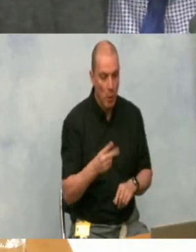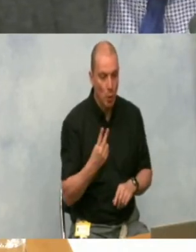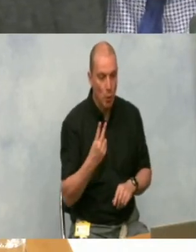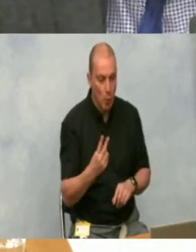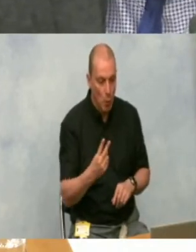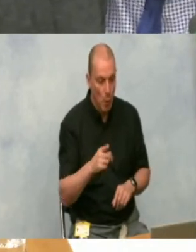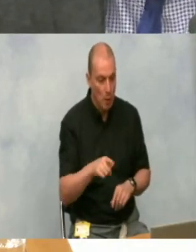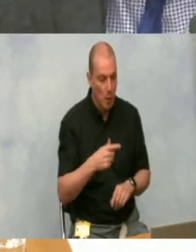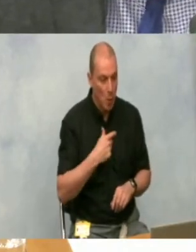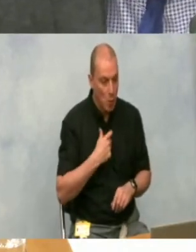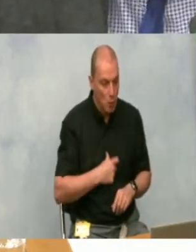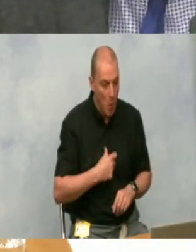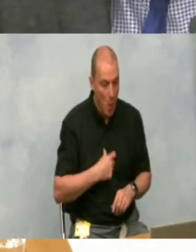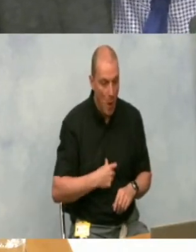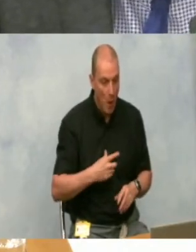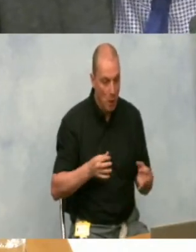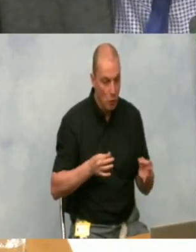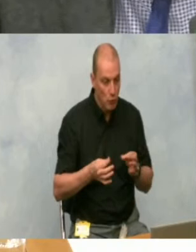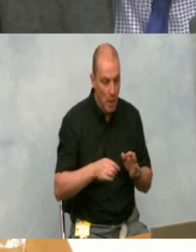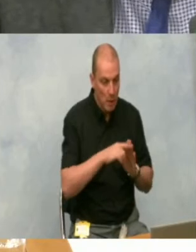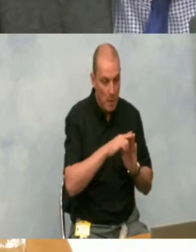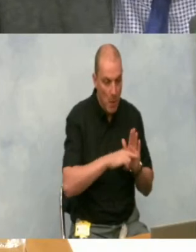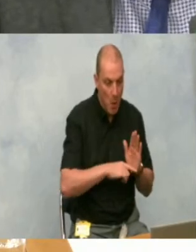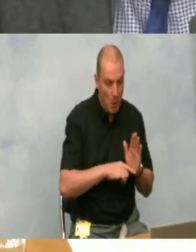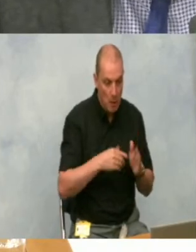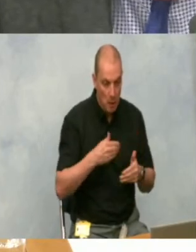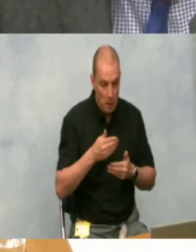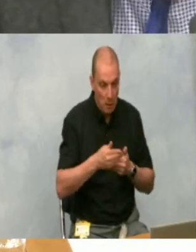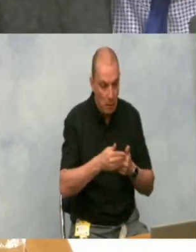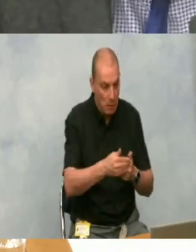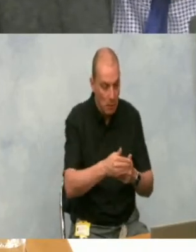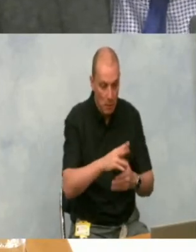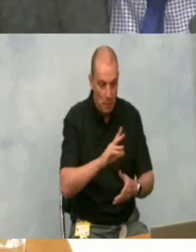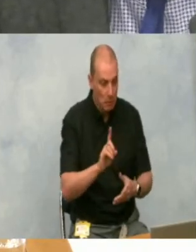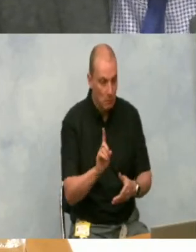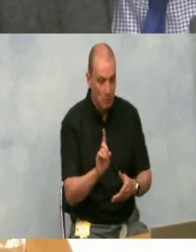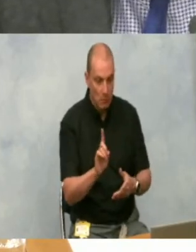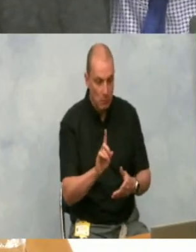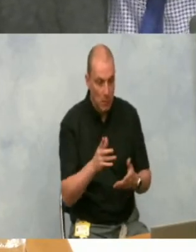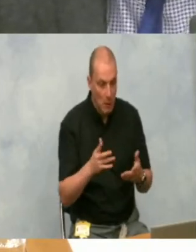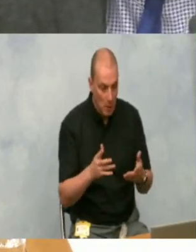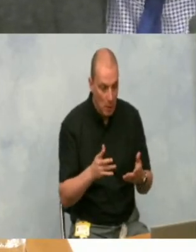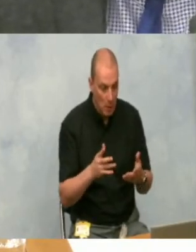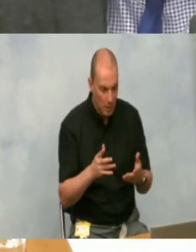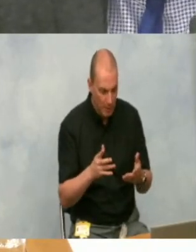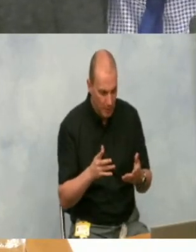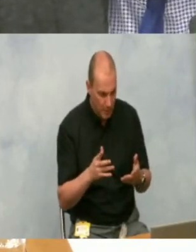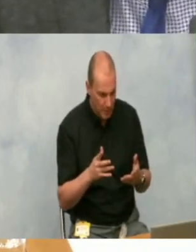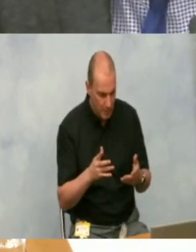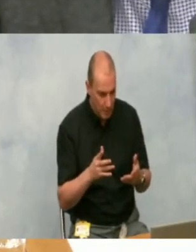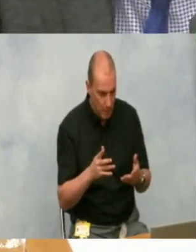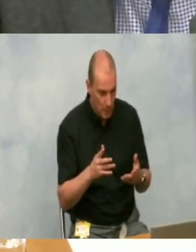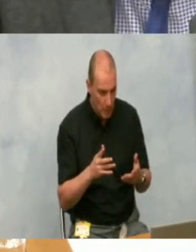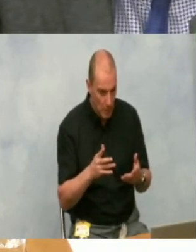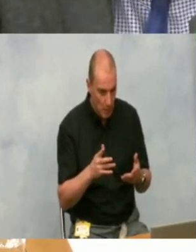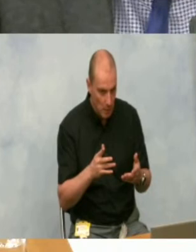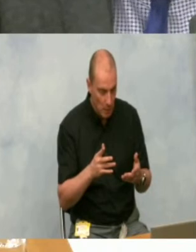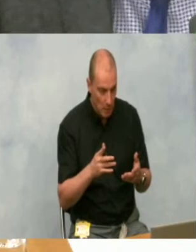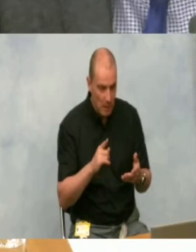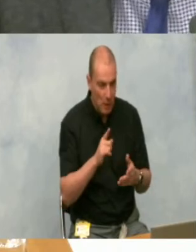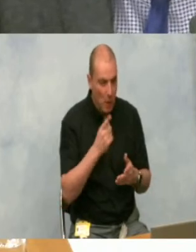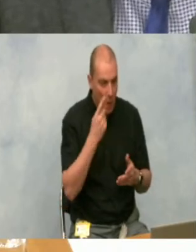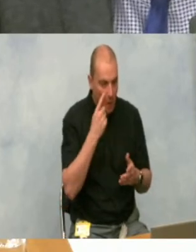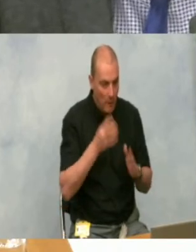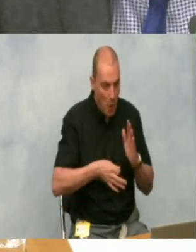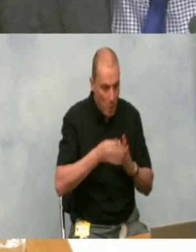role that the Strategy and Policy Review Schedule plays in supporting the systematic service development and improvement,